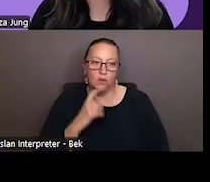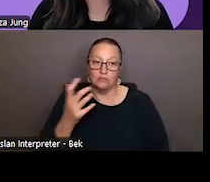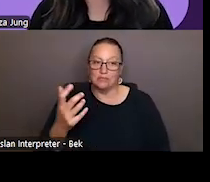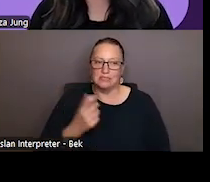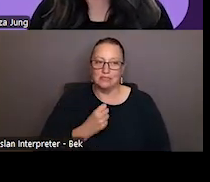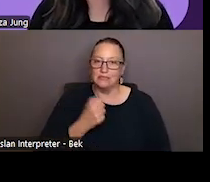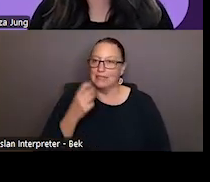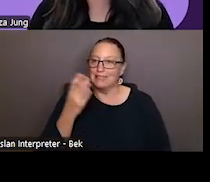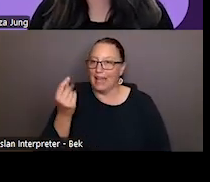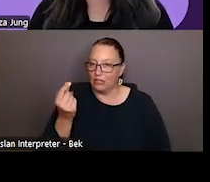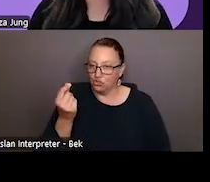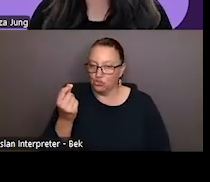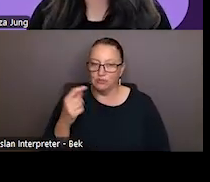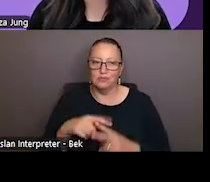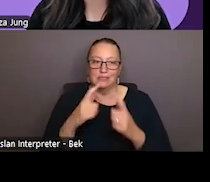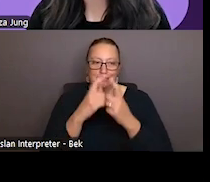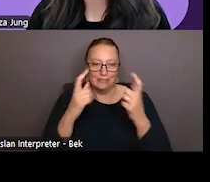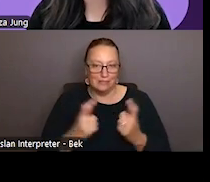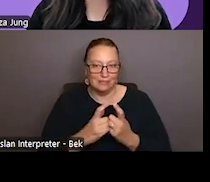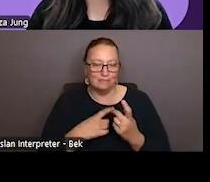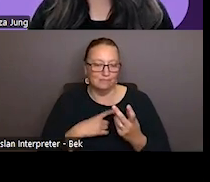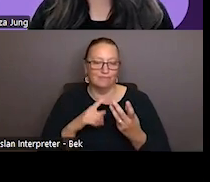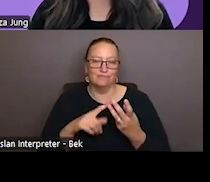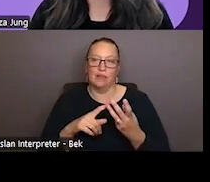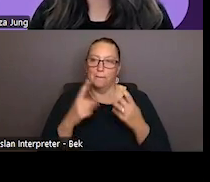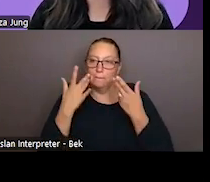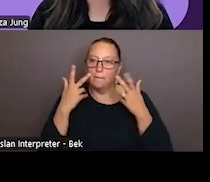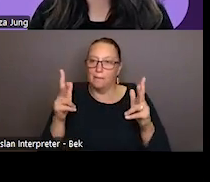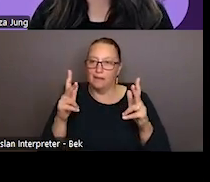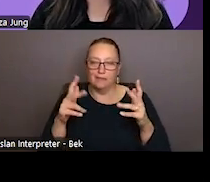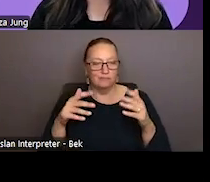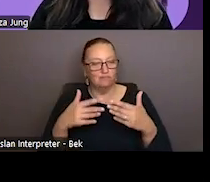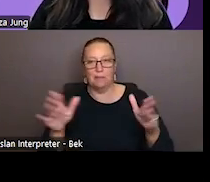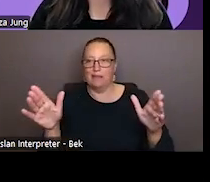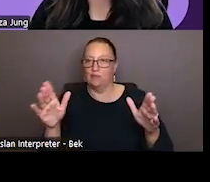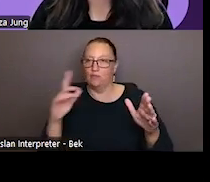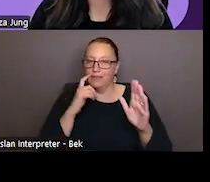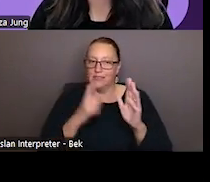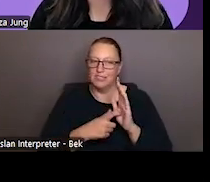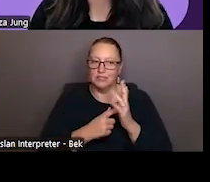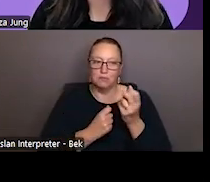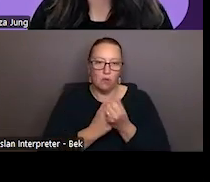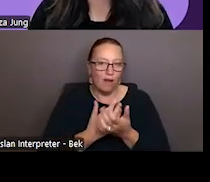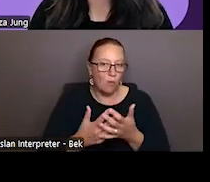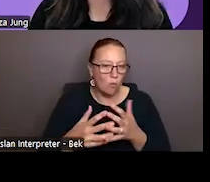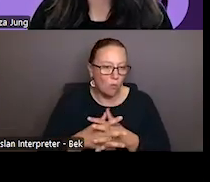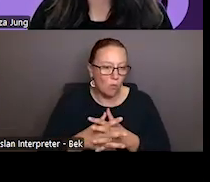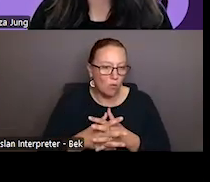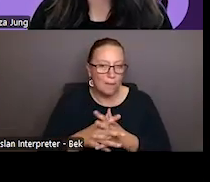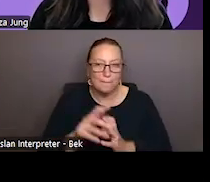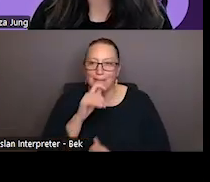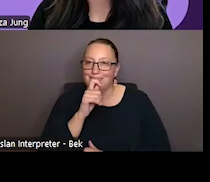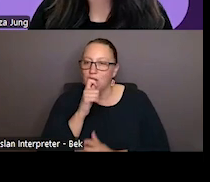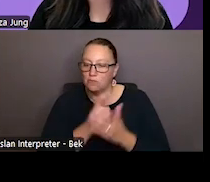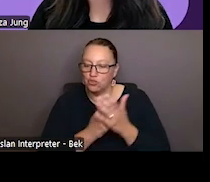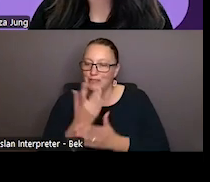prize, certificate, and public recognition, which is supported by media opportunities organised by Creative Australia's communication